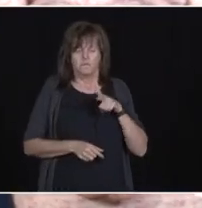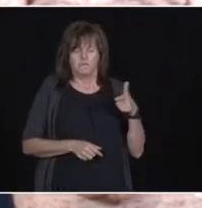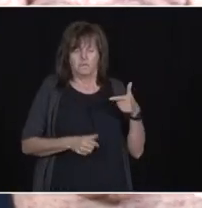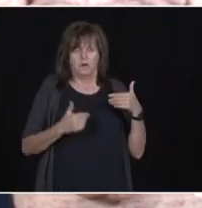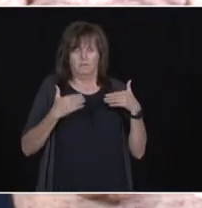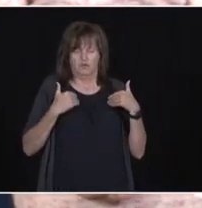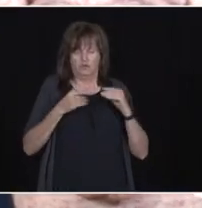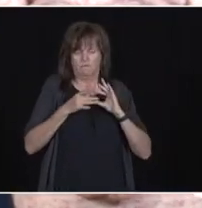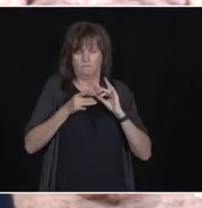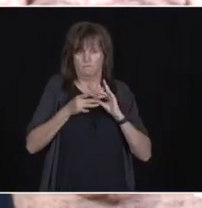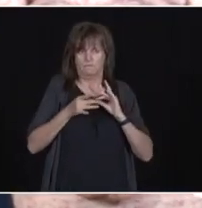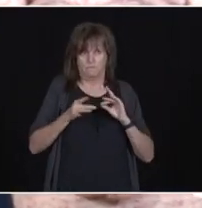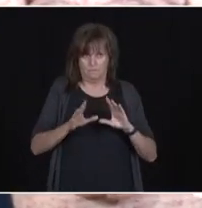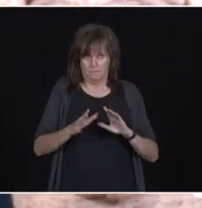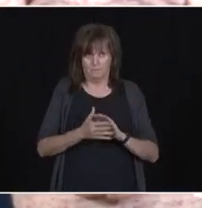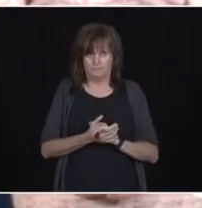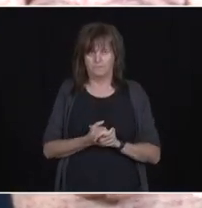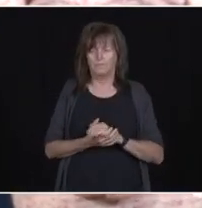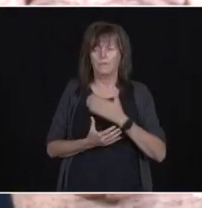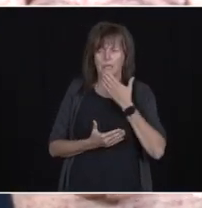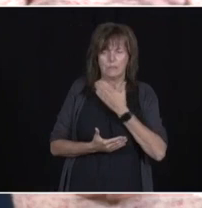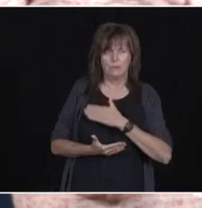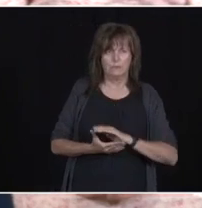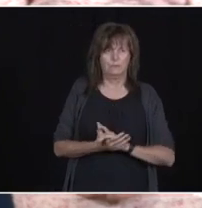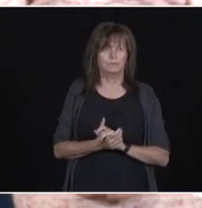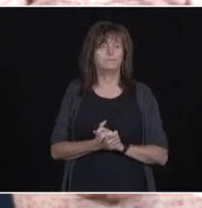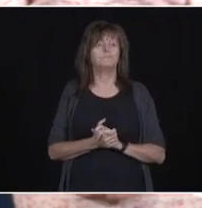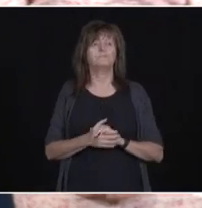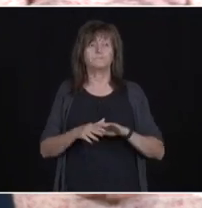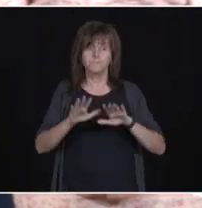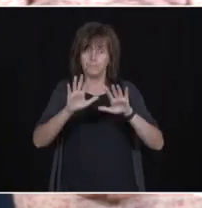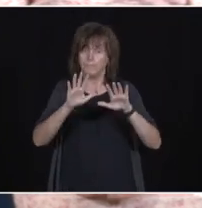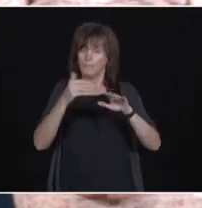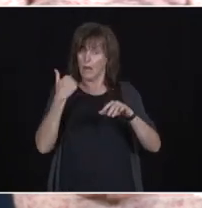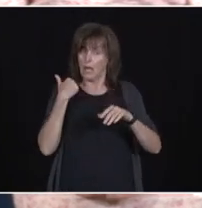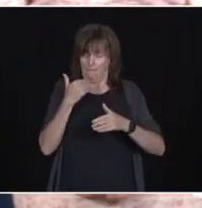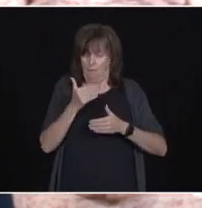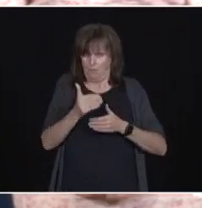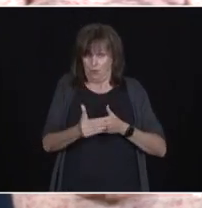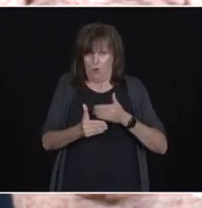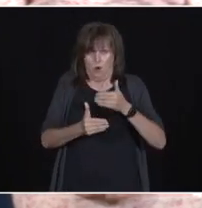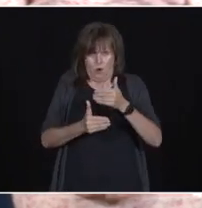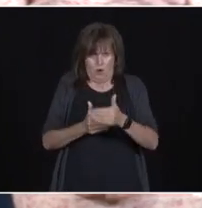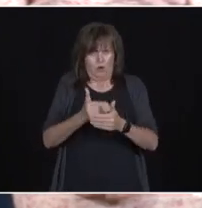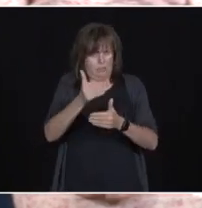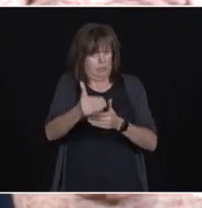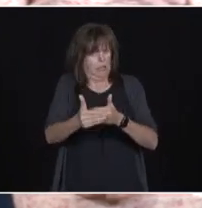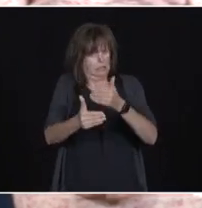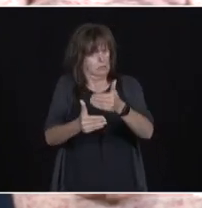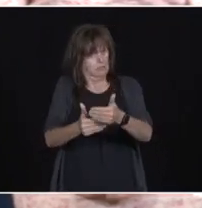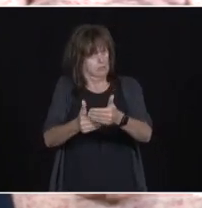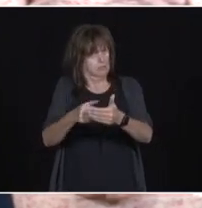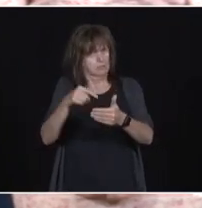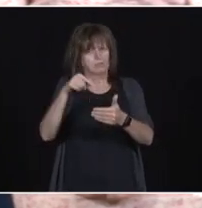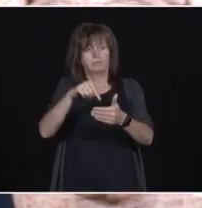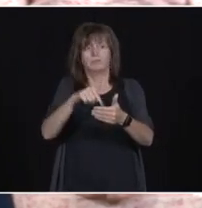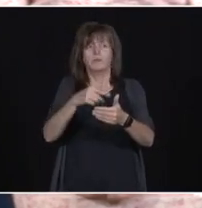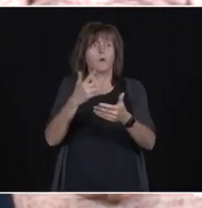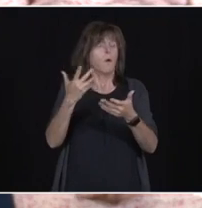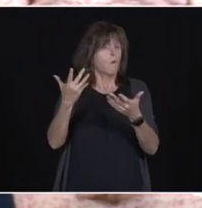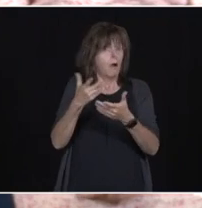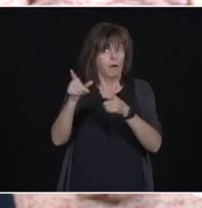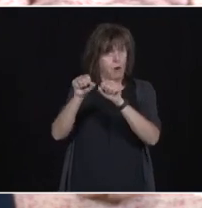Thank you. There is a process for criminal acts to be investigated and go through the